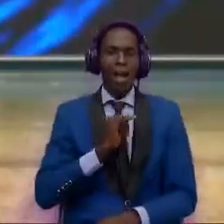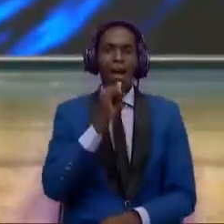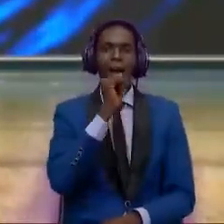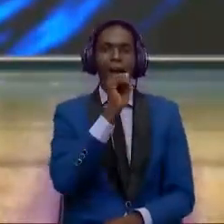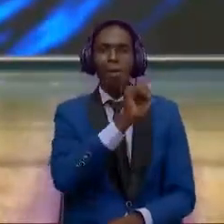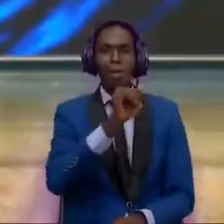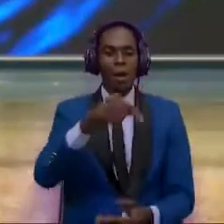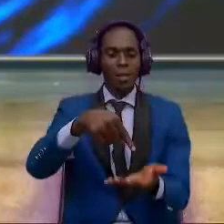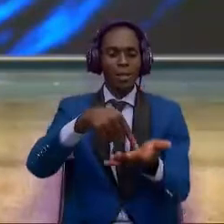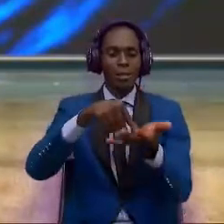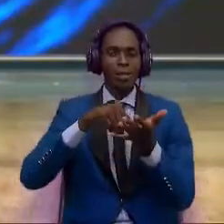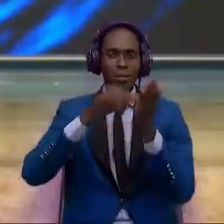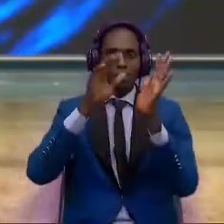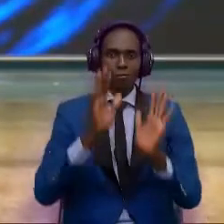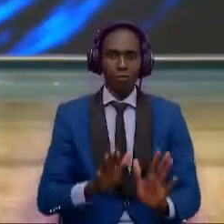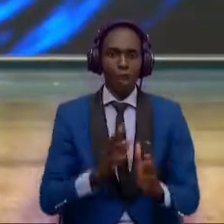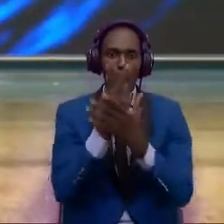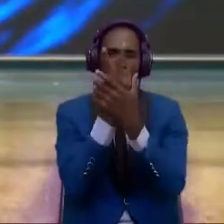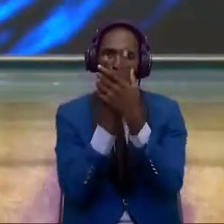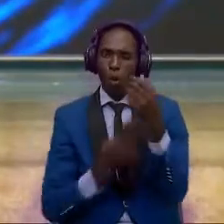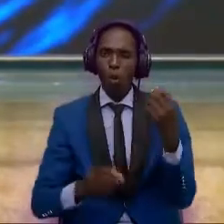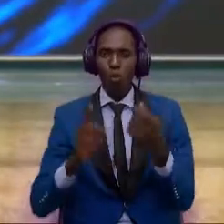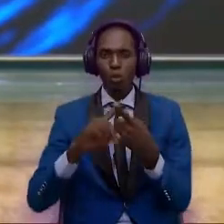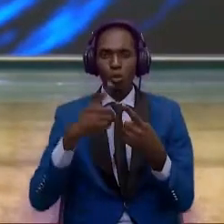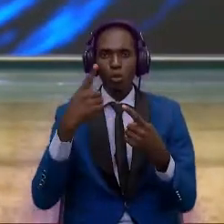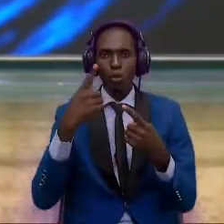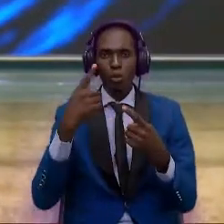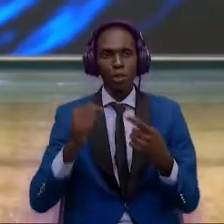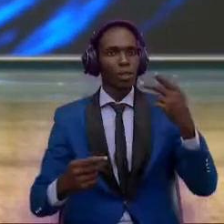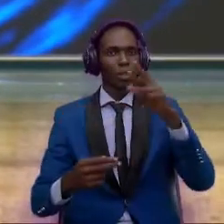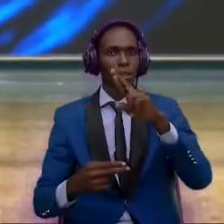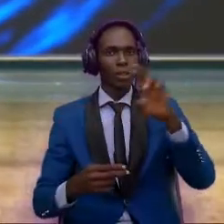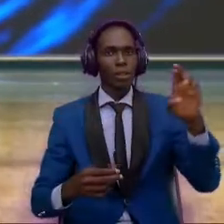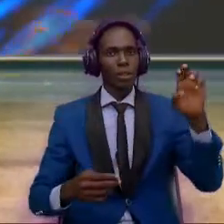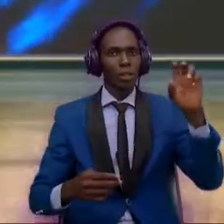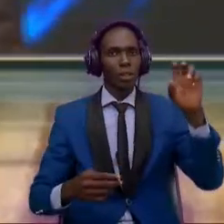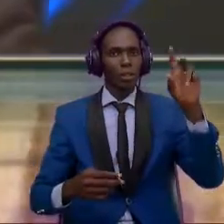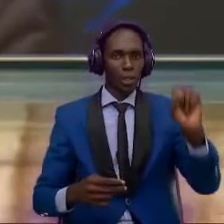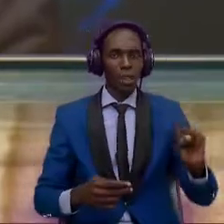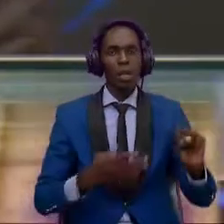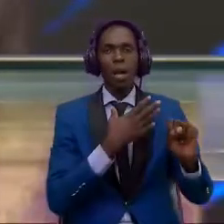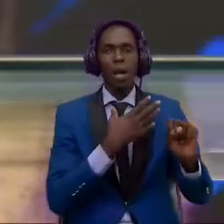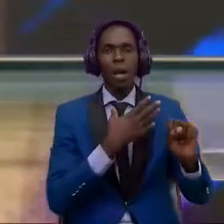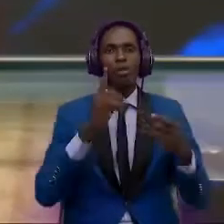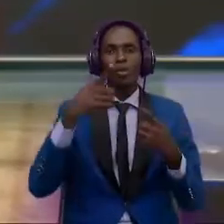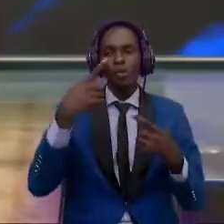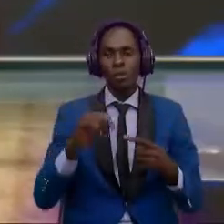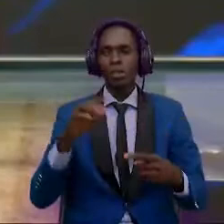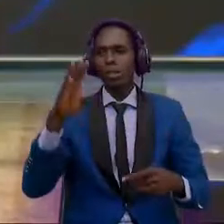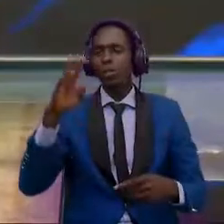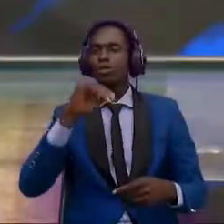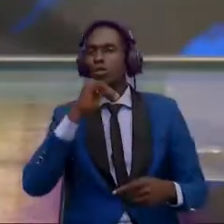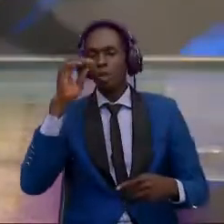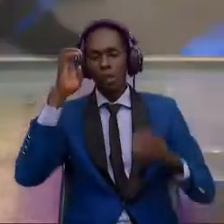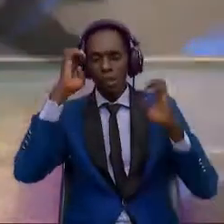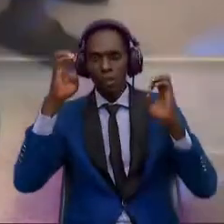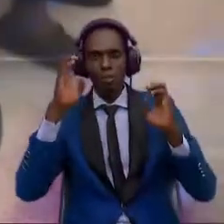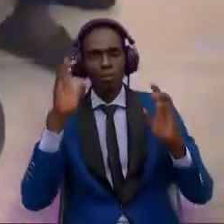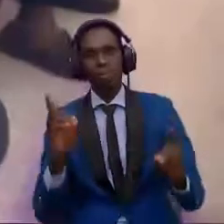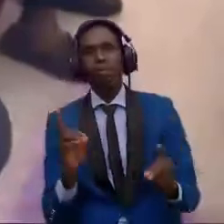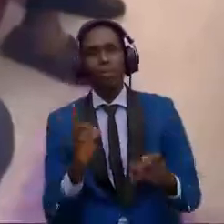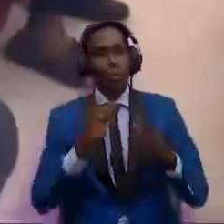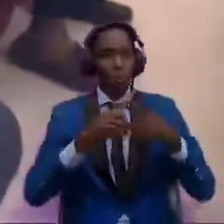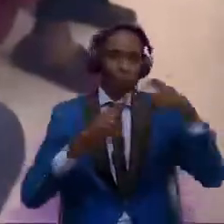debtor, both to the Greeks and to the barbarians, both to the wise and to the unwise. He says,